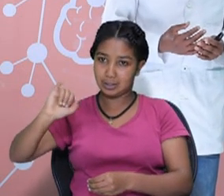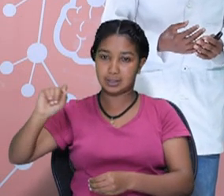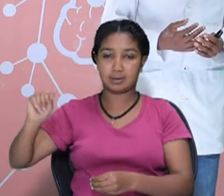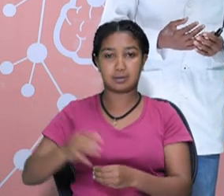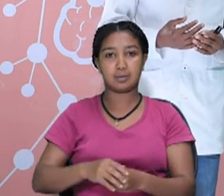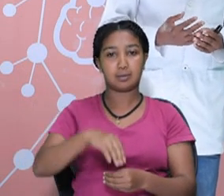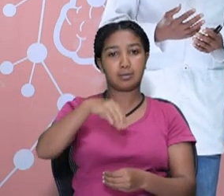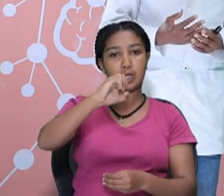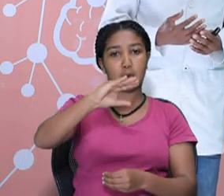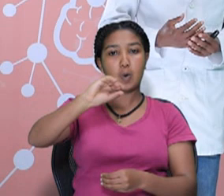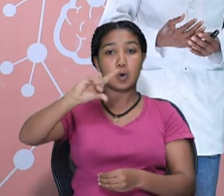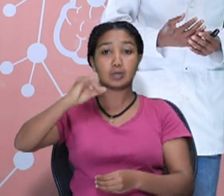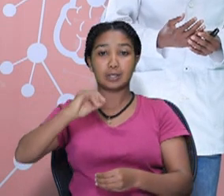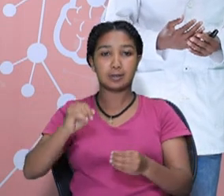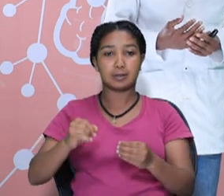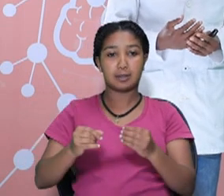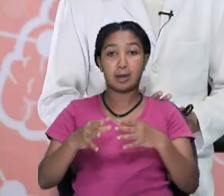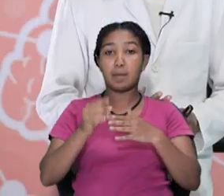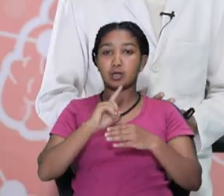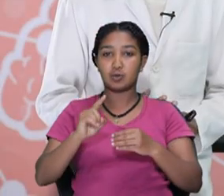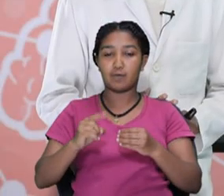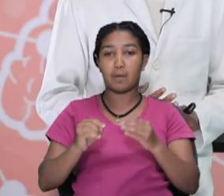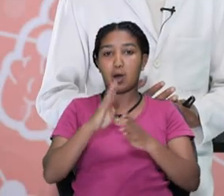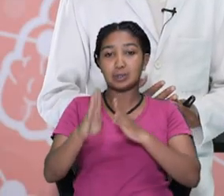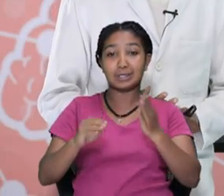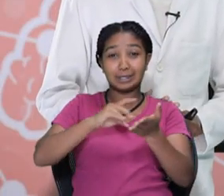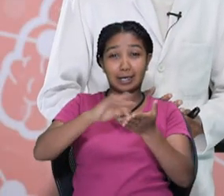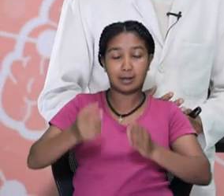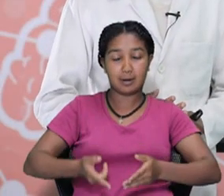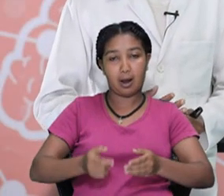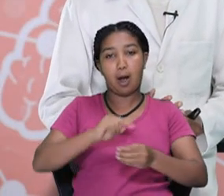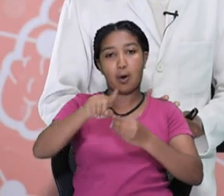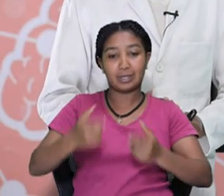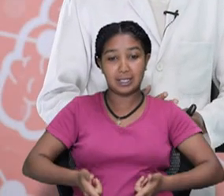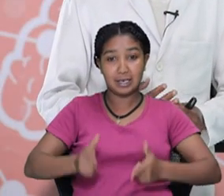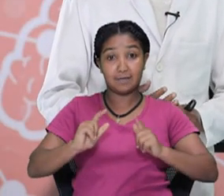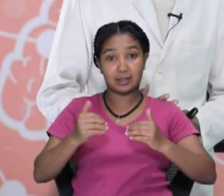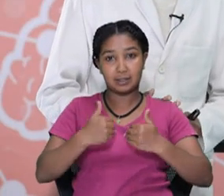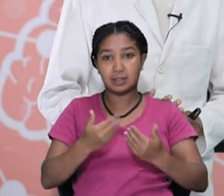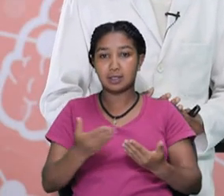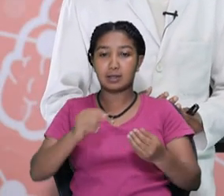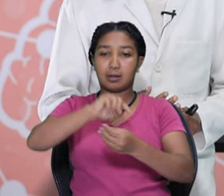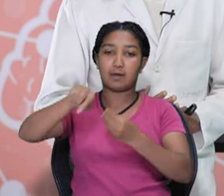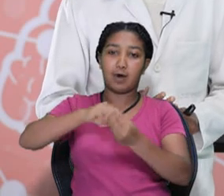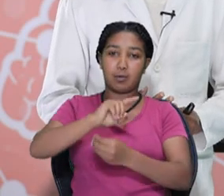the branch of biology that study about living things and their